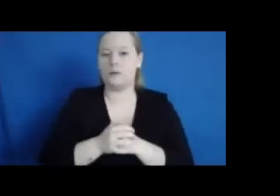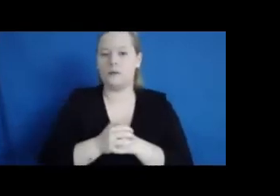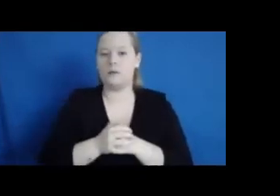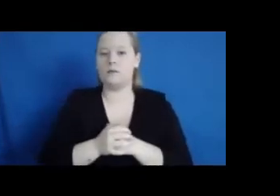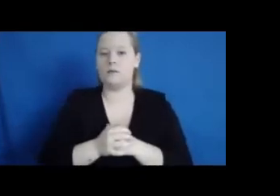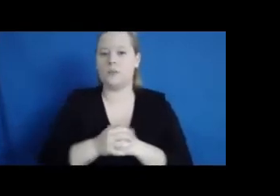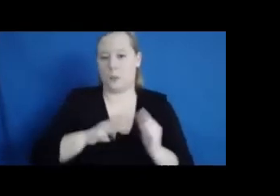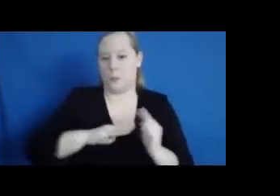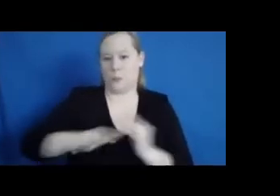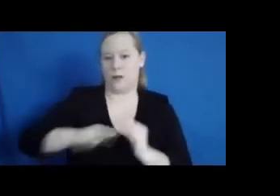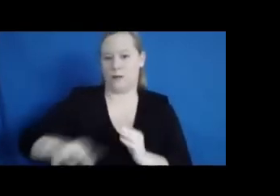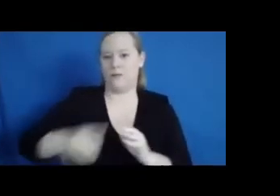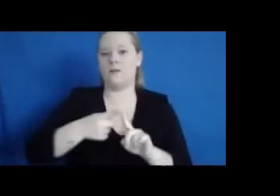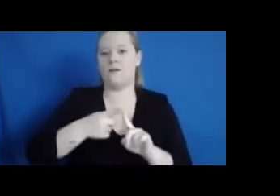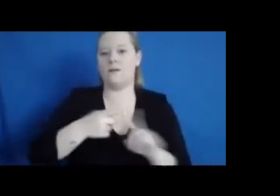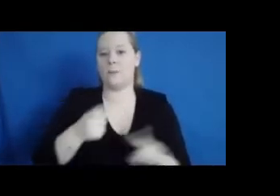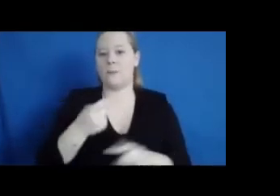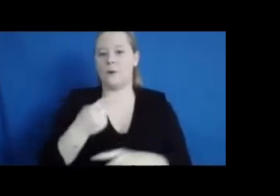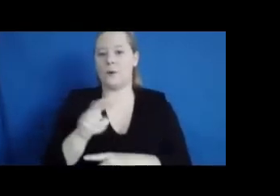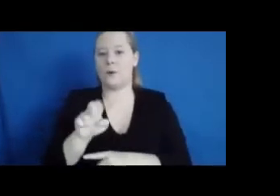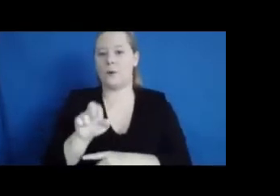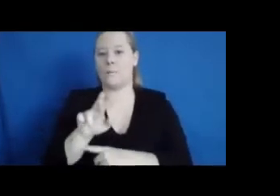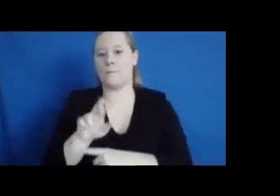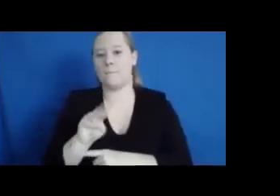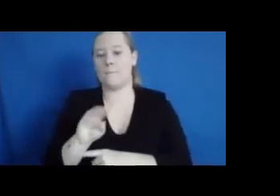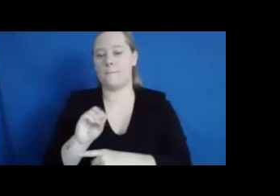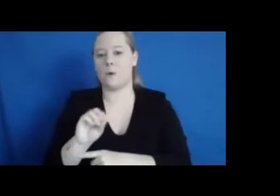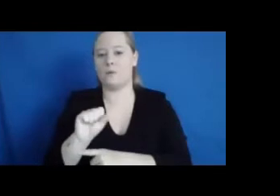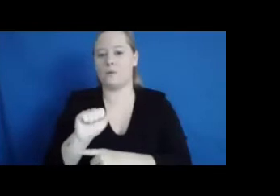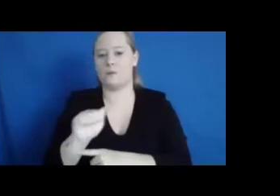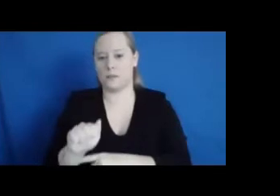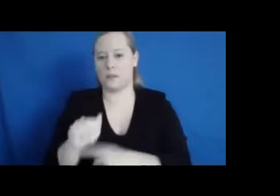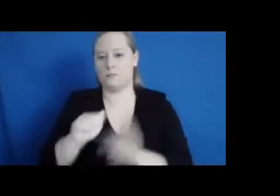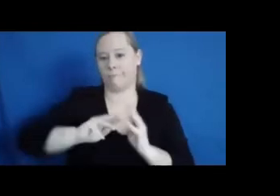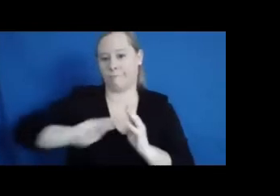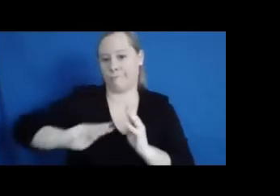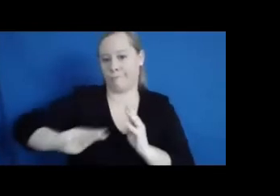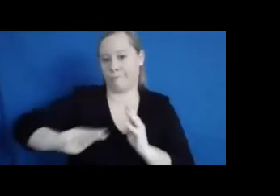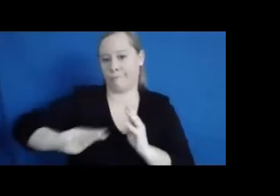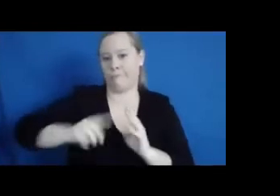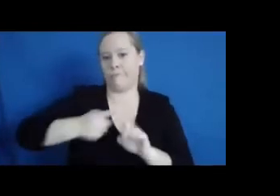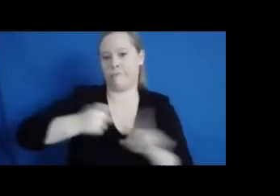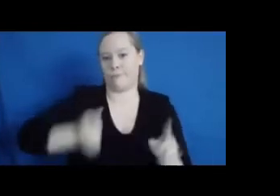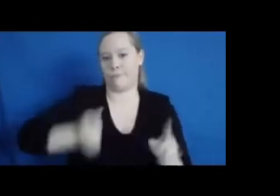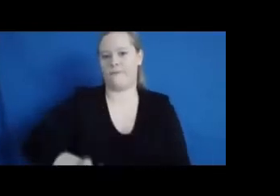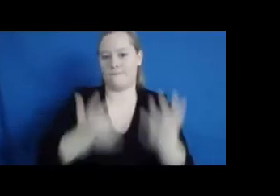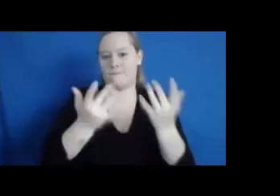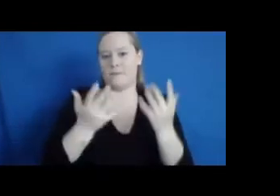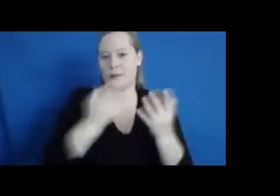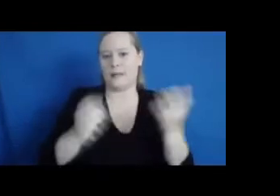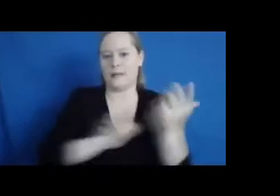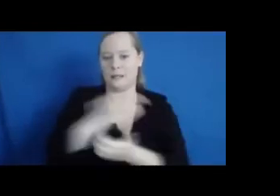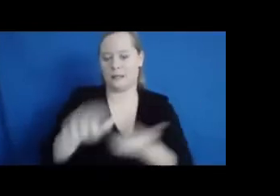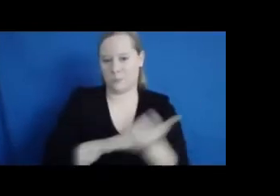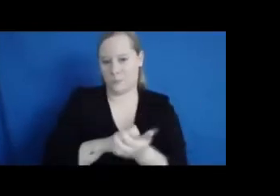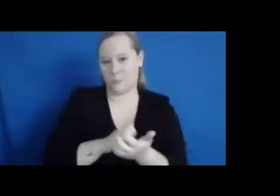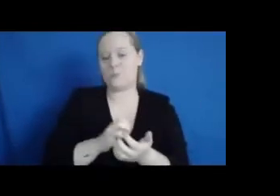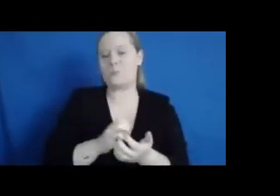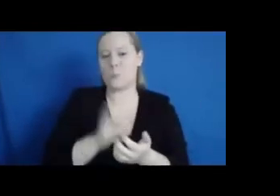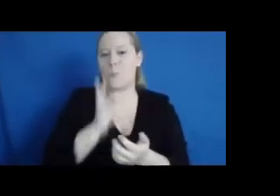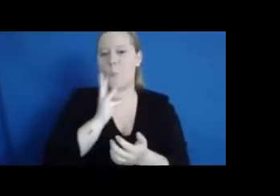the Hermosa Creek watershed related to the 416 fire and contaminated groundwater in Durango from the former smelter.